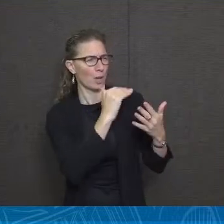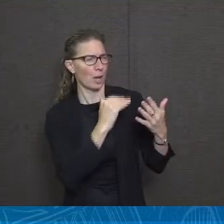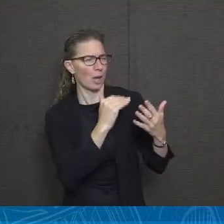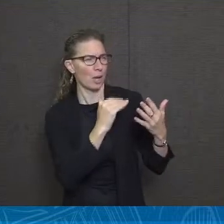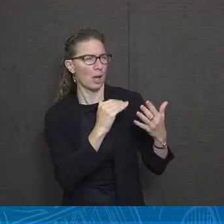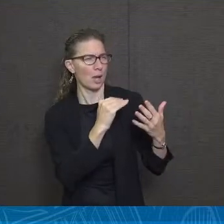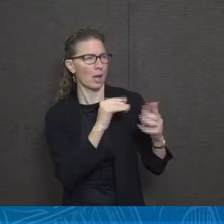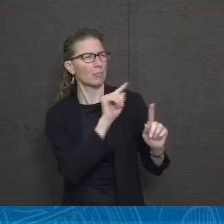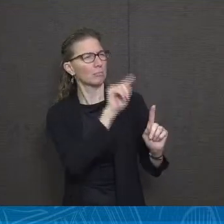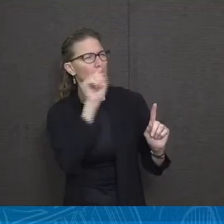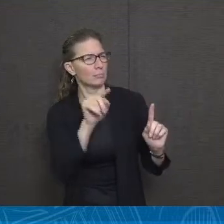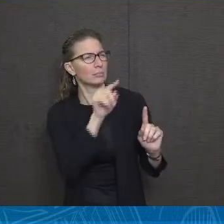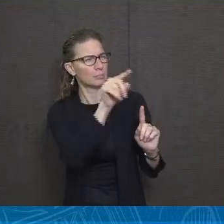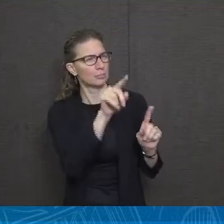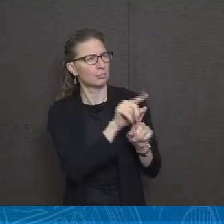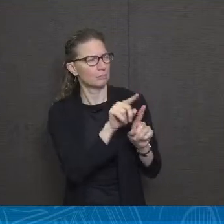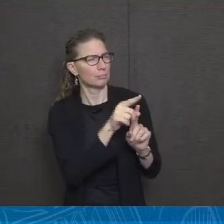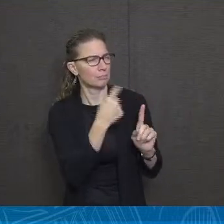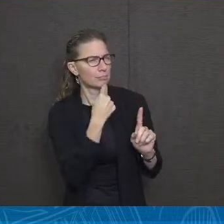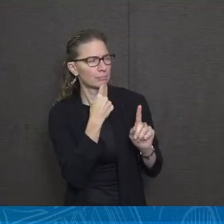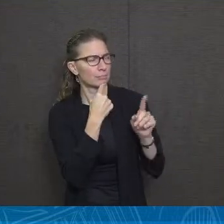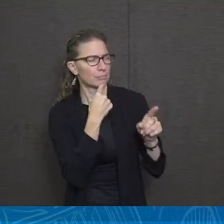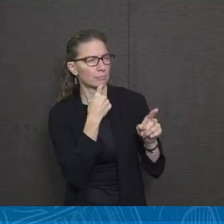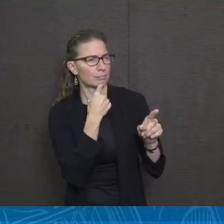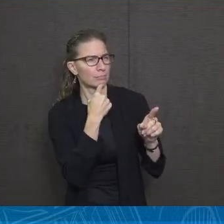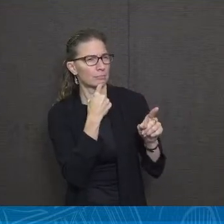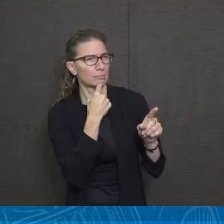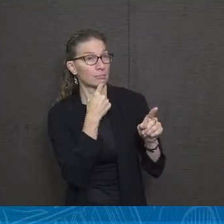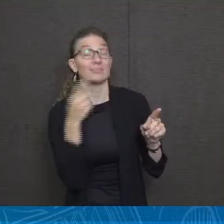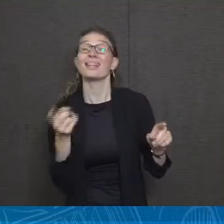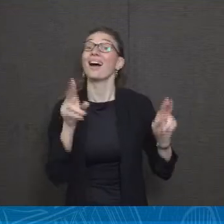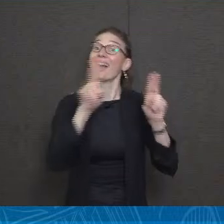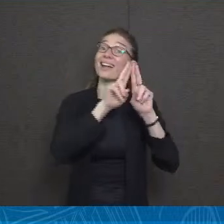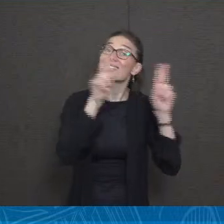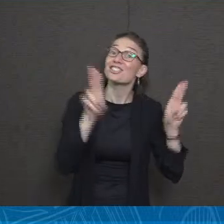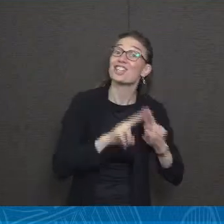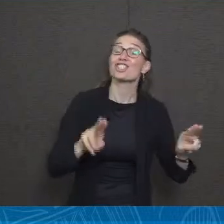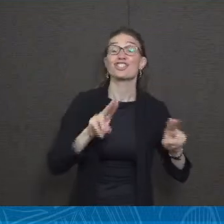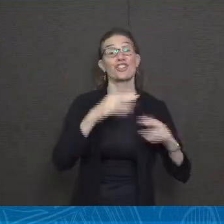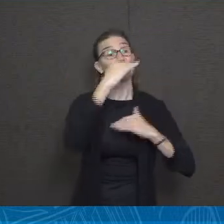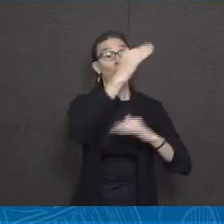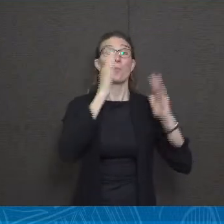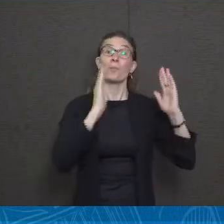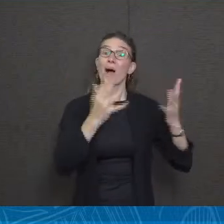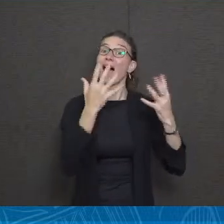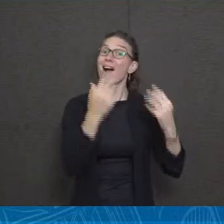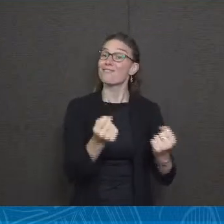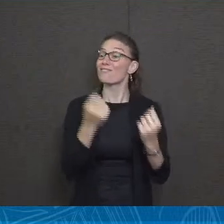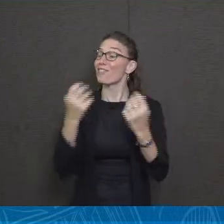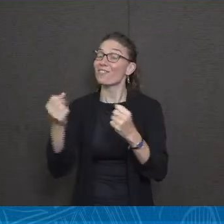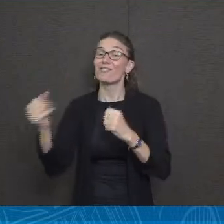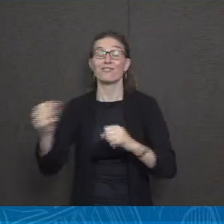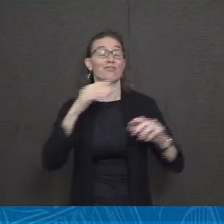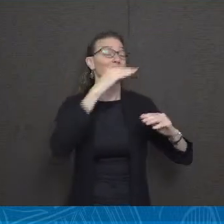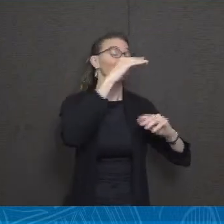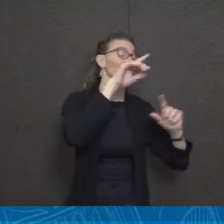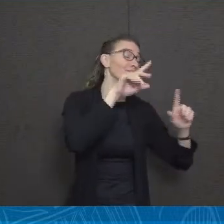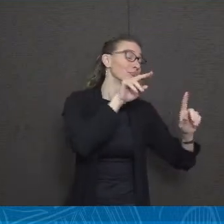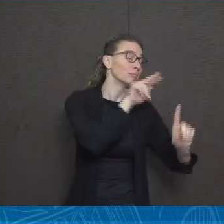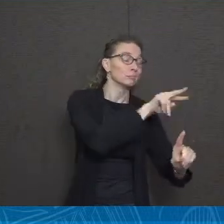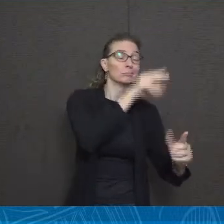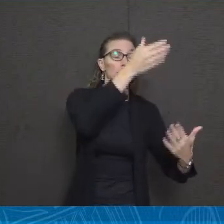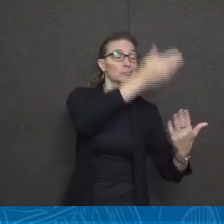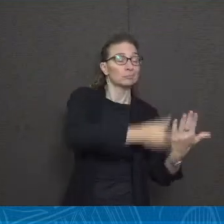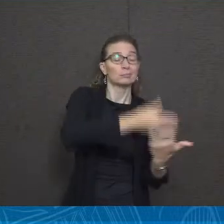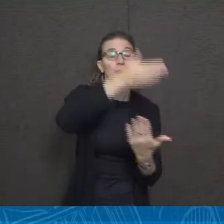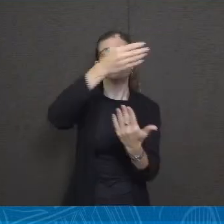well, that it's not just about those international frameworks. We have to be careful. I think we get sometimes